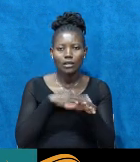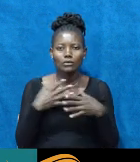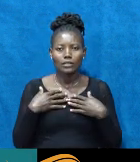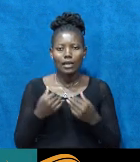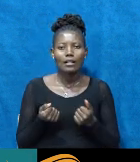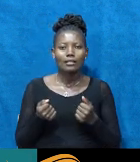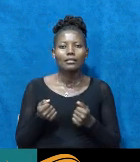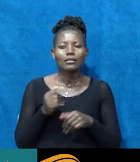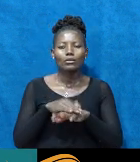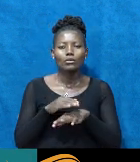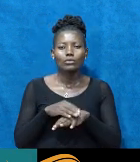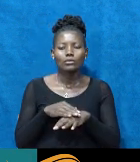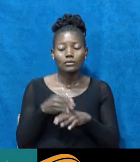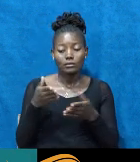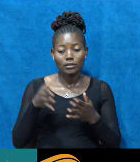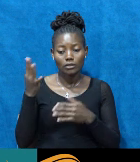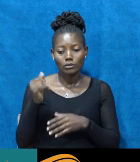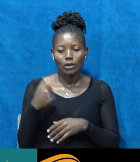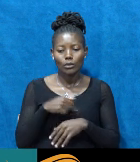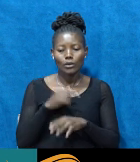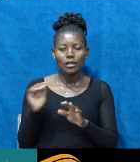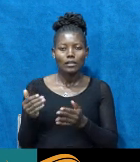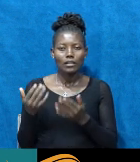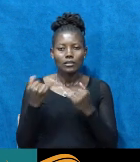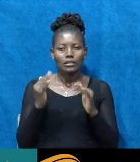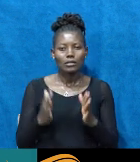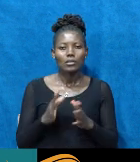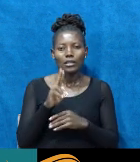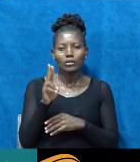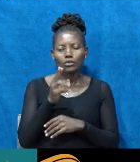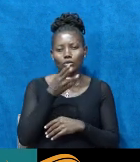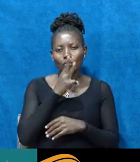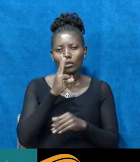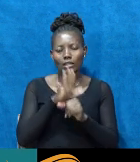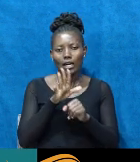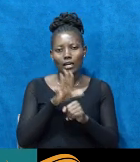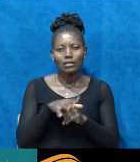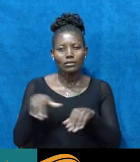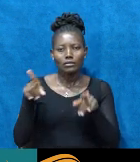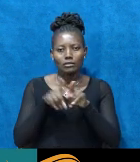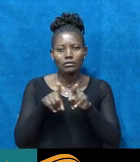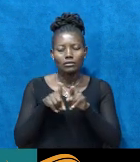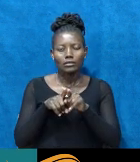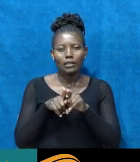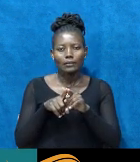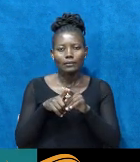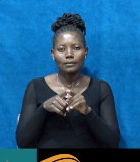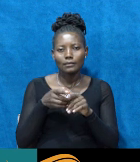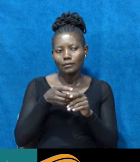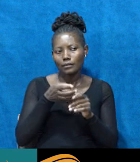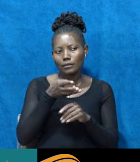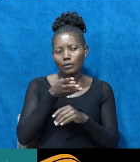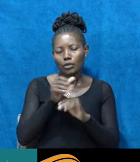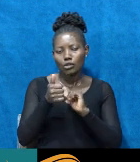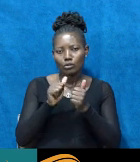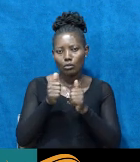And this is why we encourage our athletes to take a lot of water and sports drinks that have been allowed, to be able to ensure that